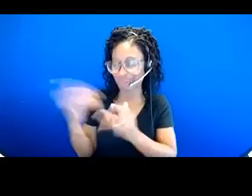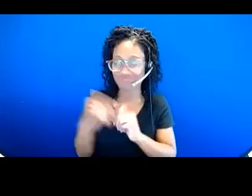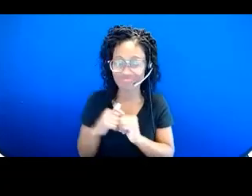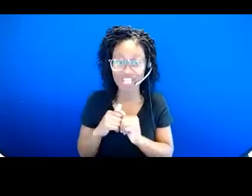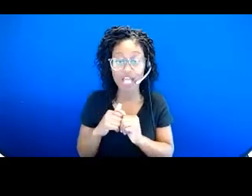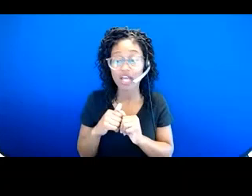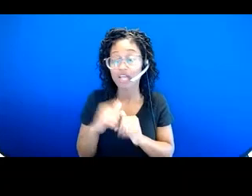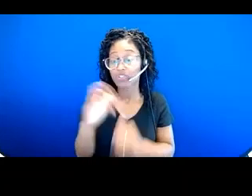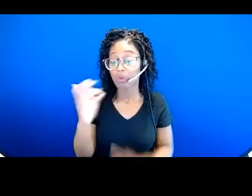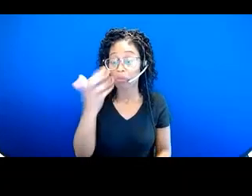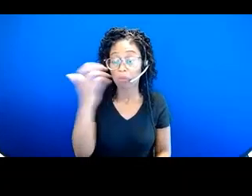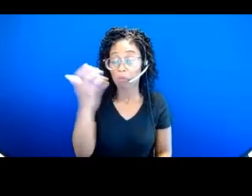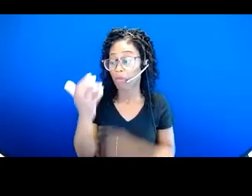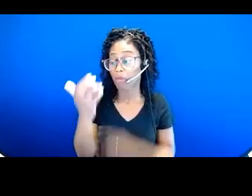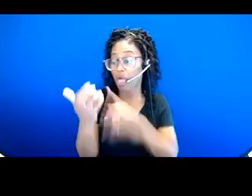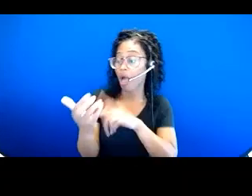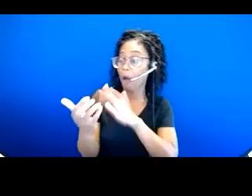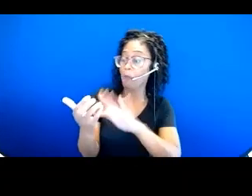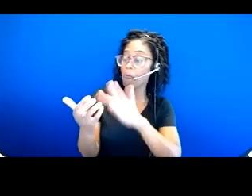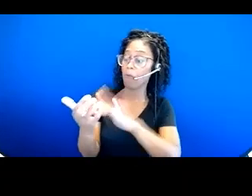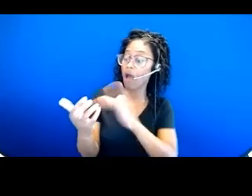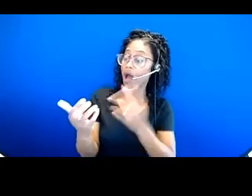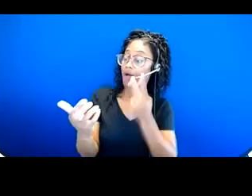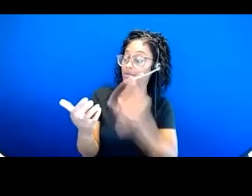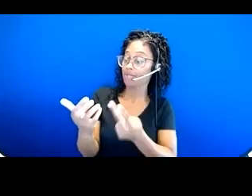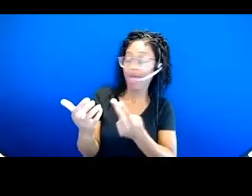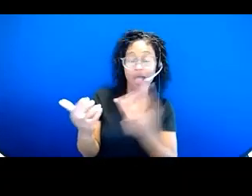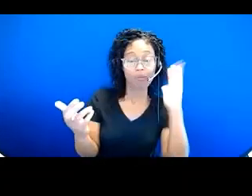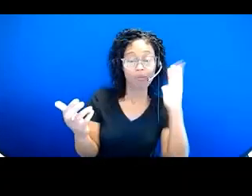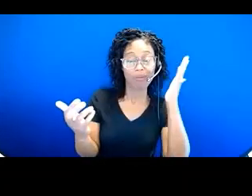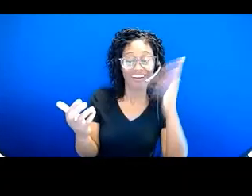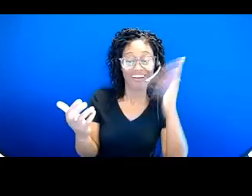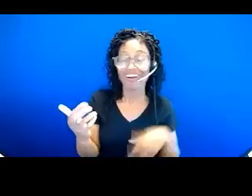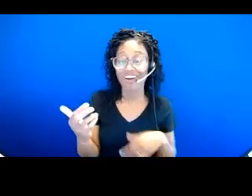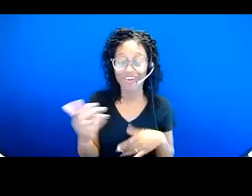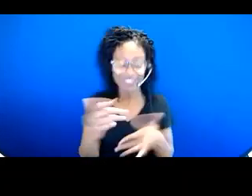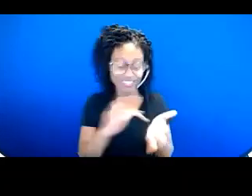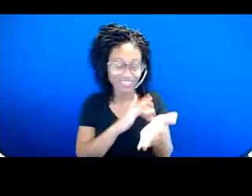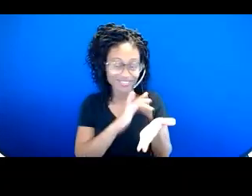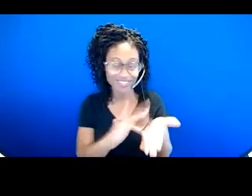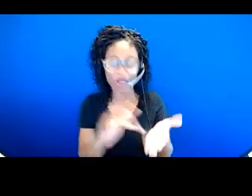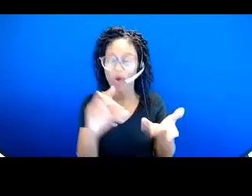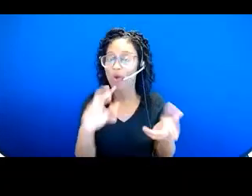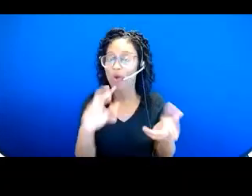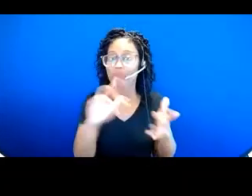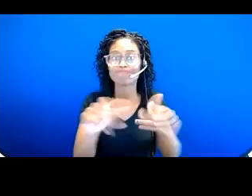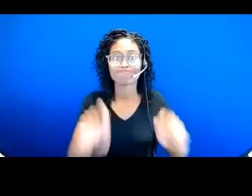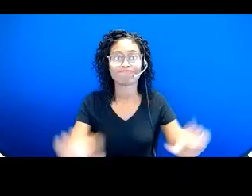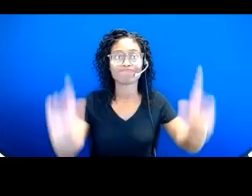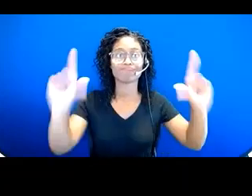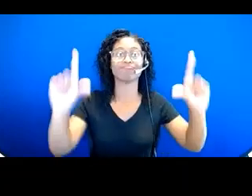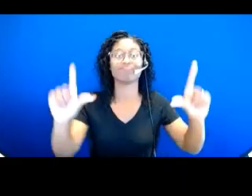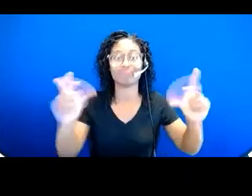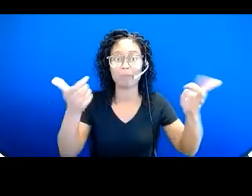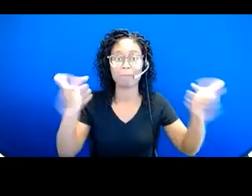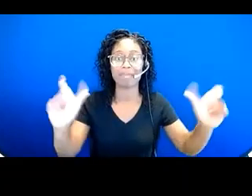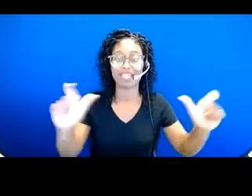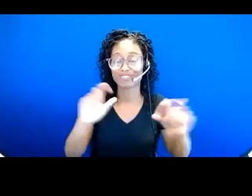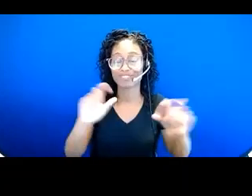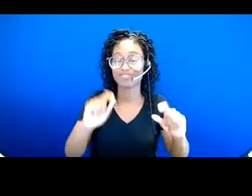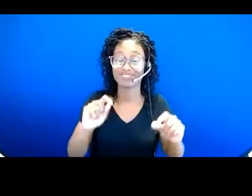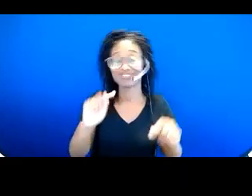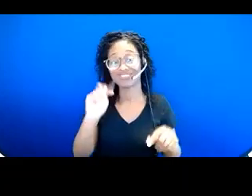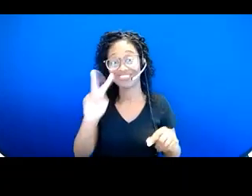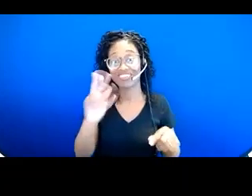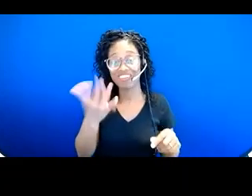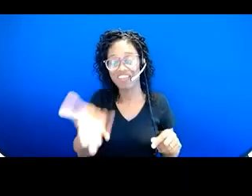mobile phone, on a tablet, or on a big screen. And this 14-point default size will work well on